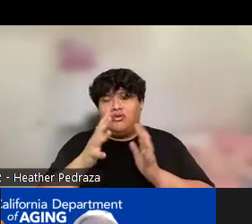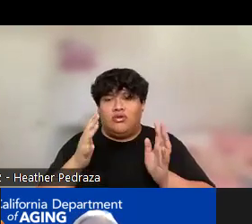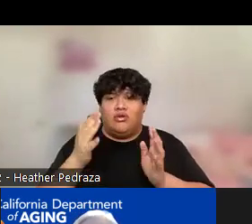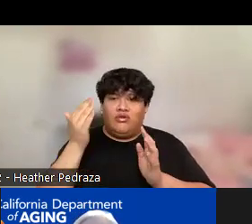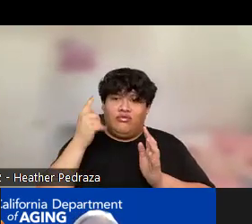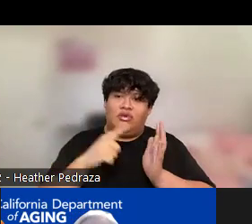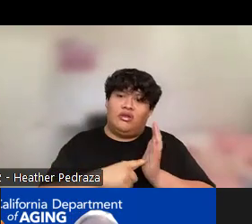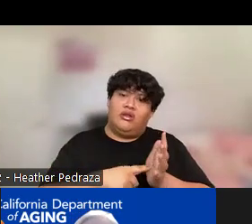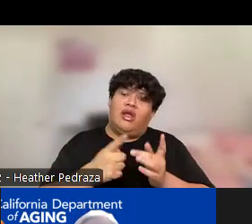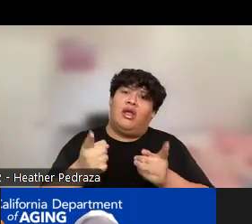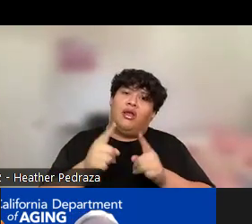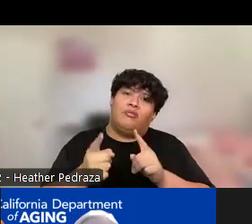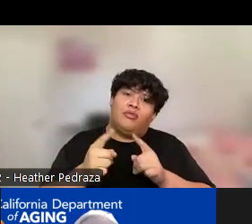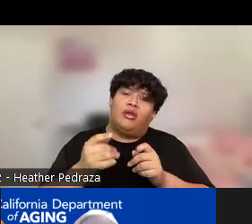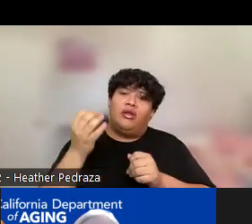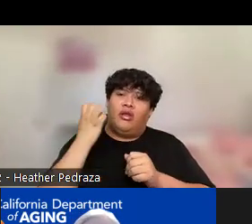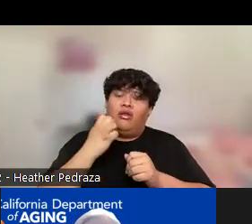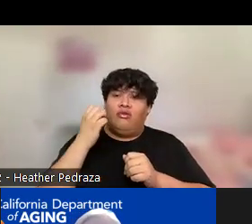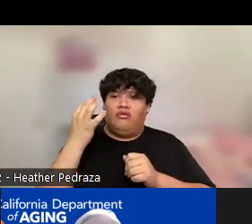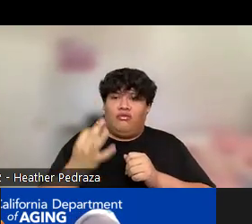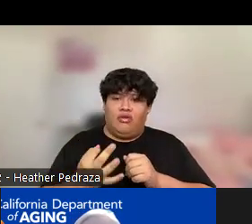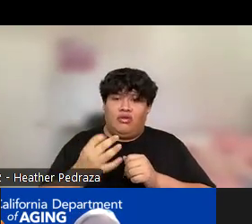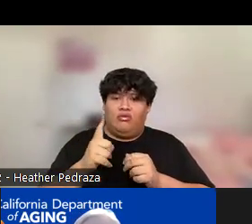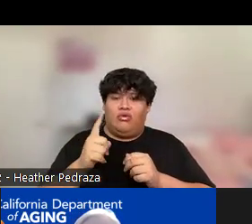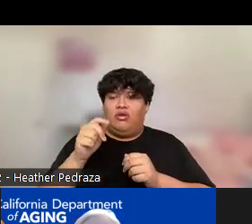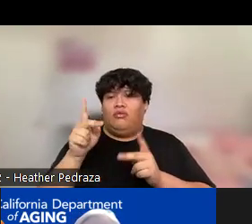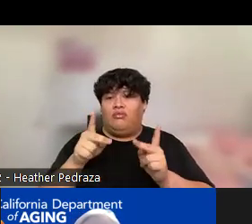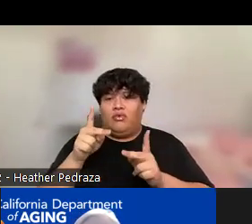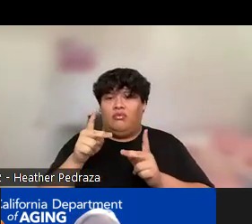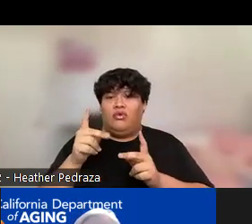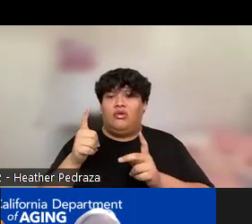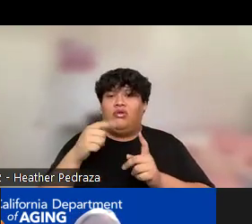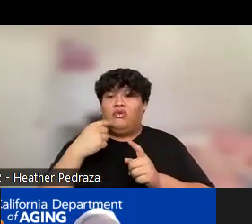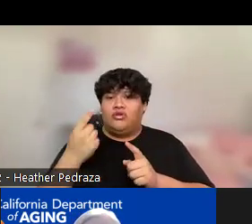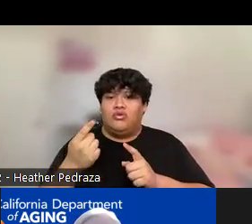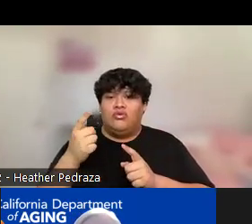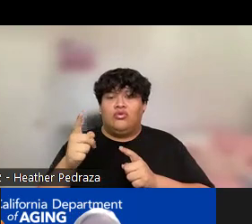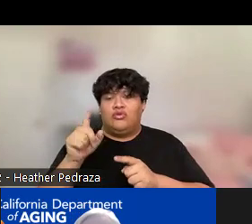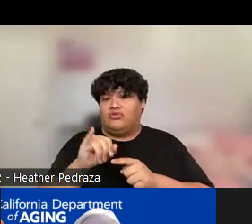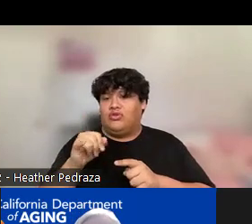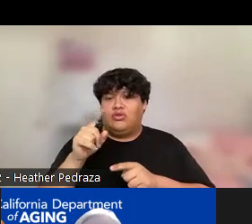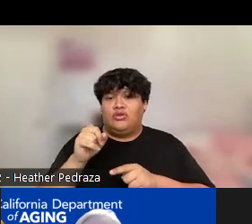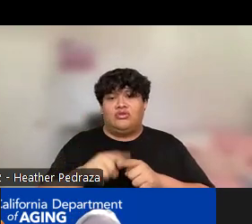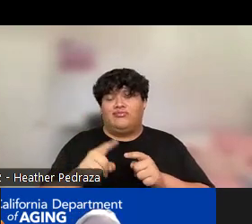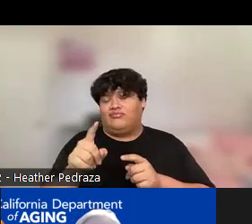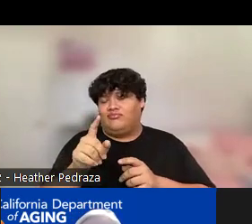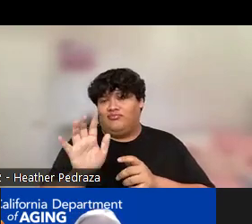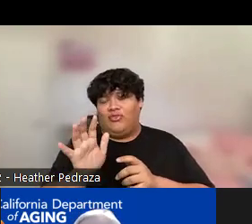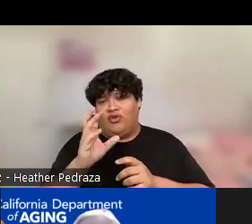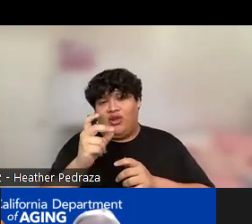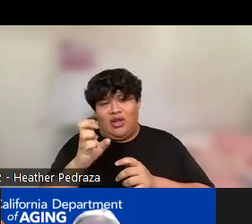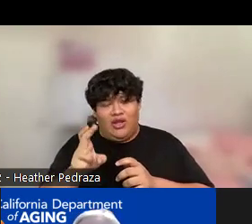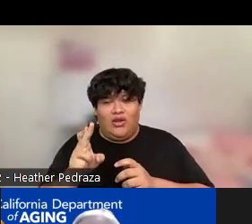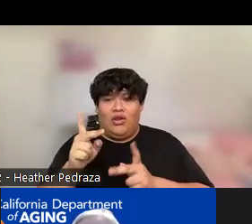for instance, happens every Friday, where patients are being told their insurance is no longer covering their care.